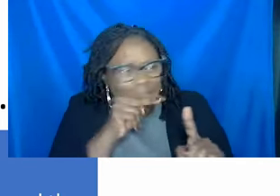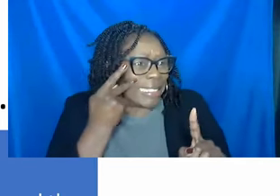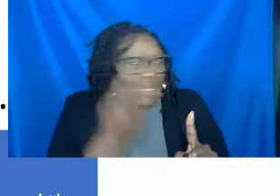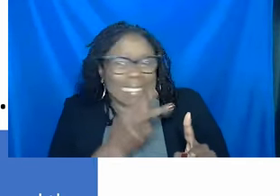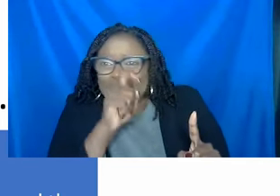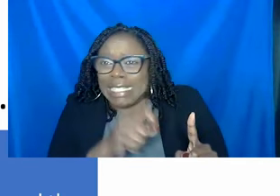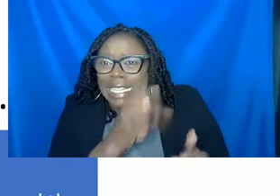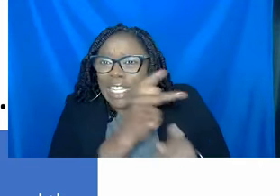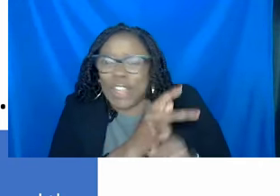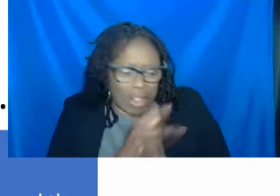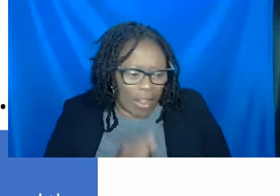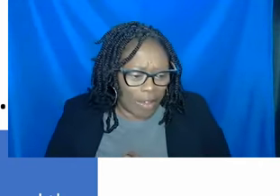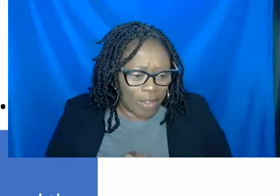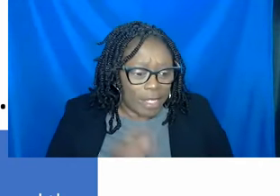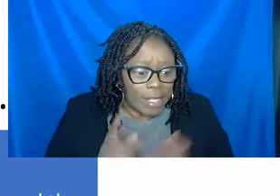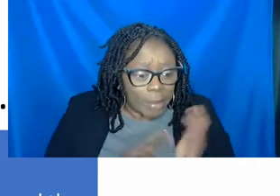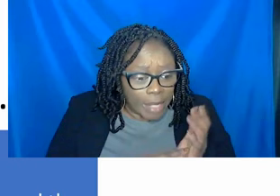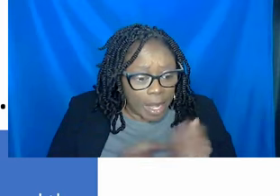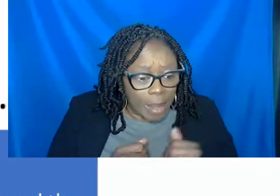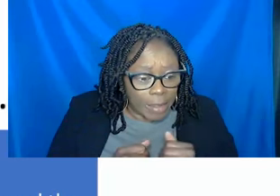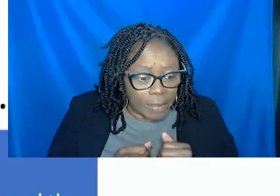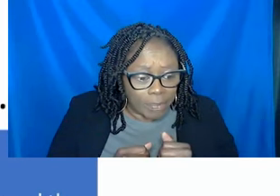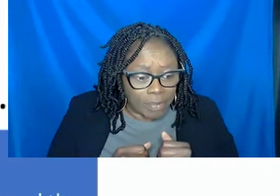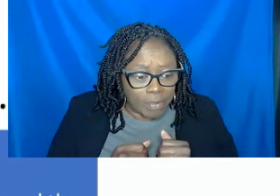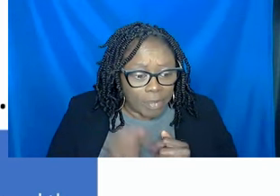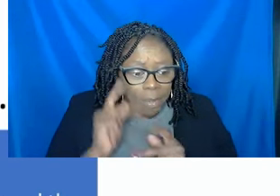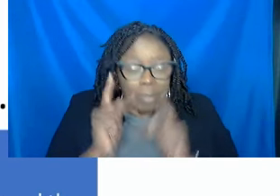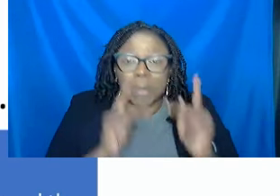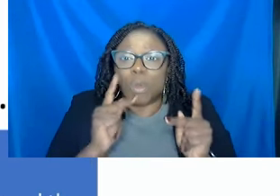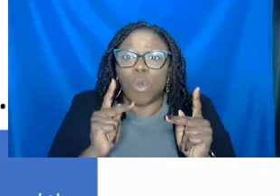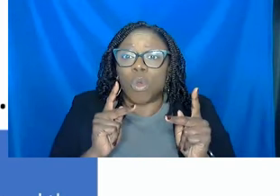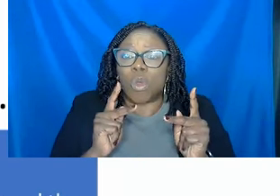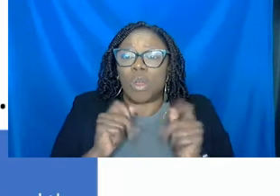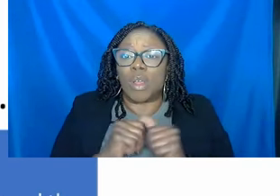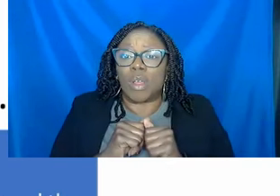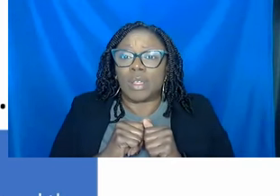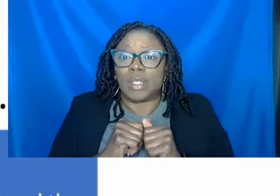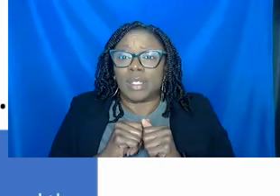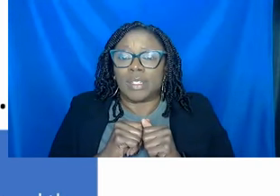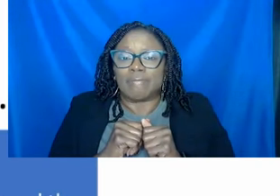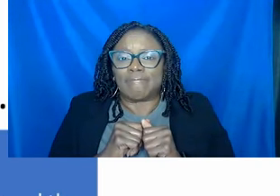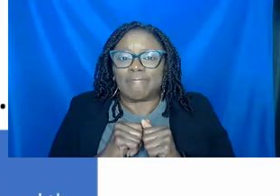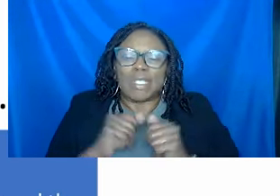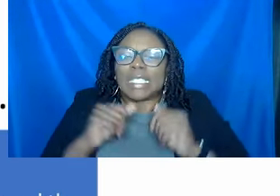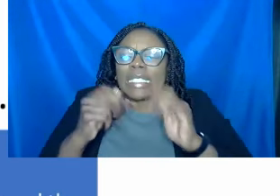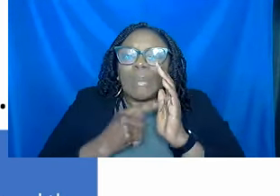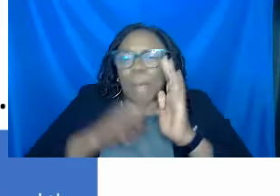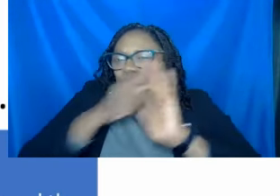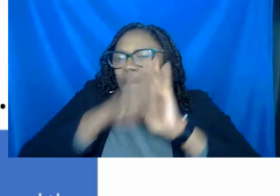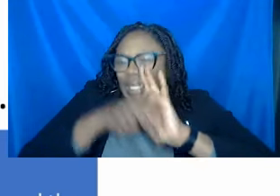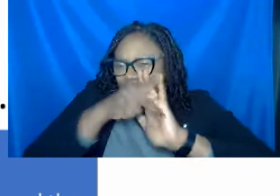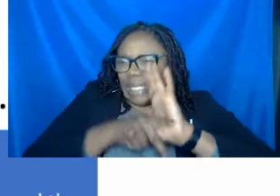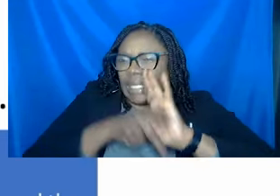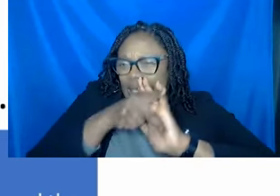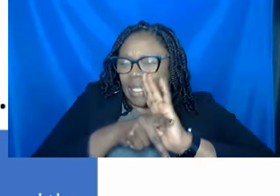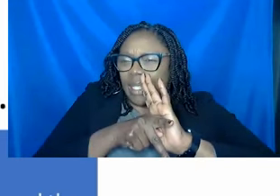system sometimes, the bureaucracy of it, gets in the way of providing equitable services. And I